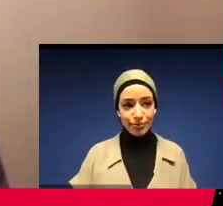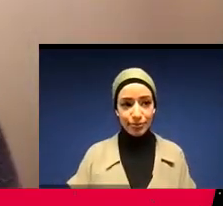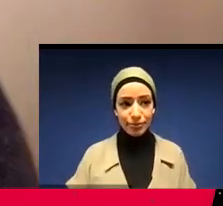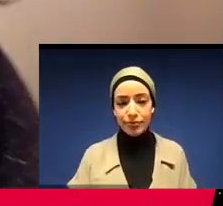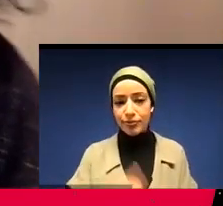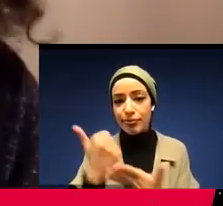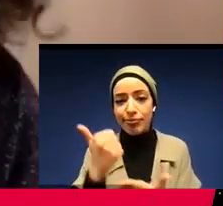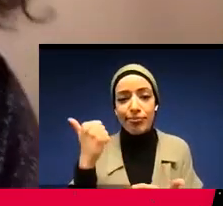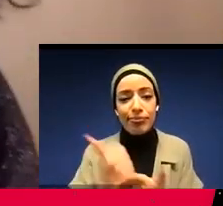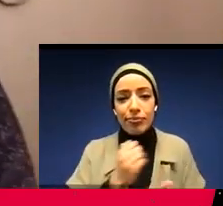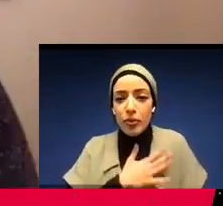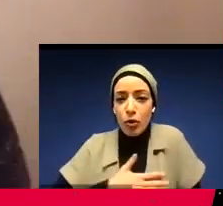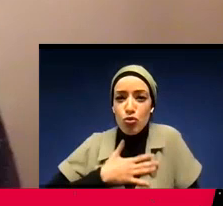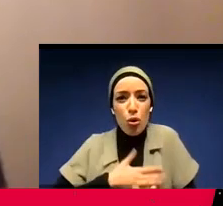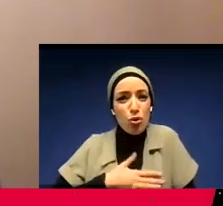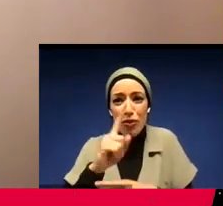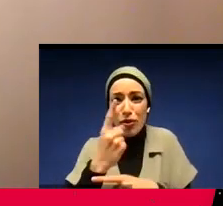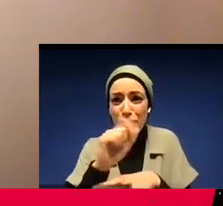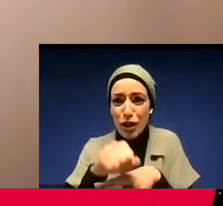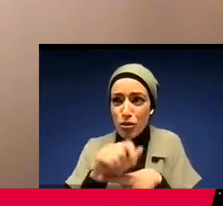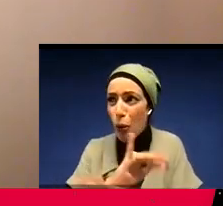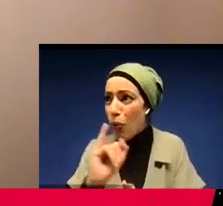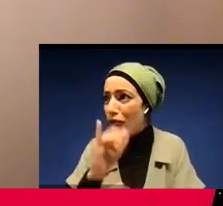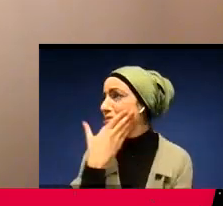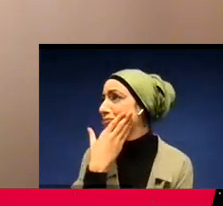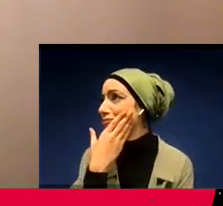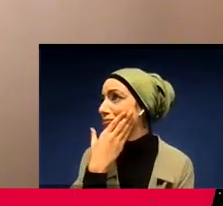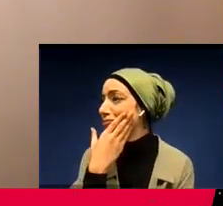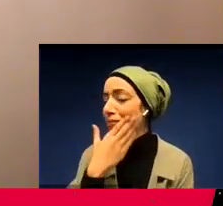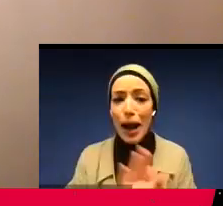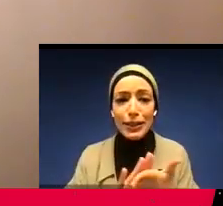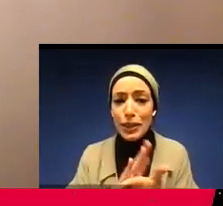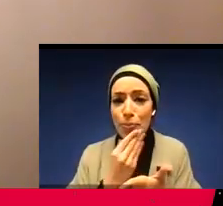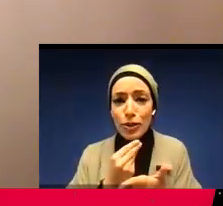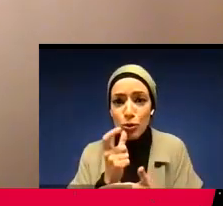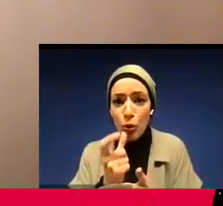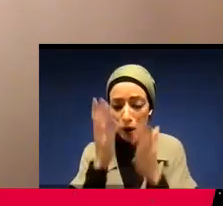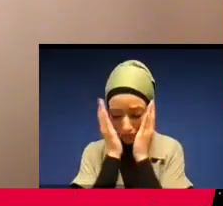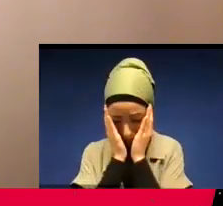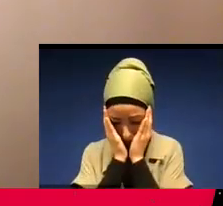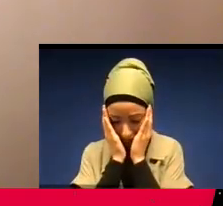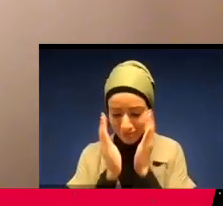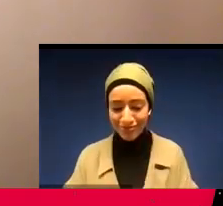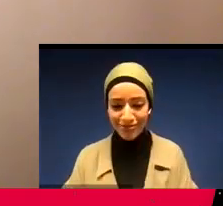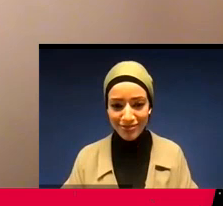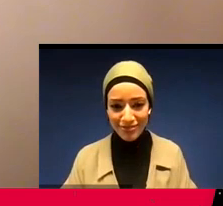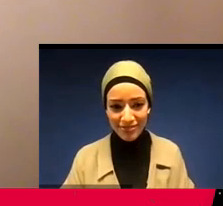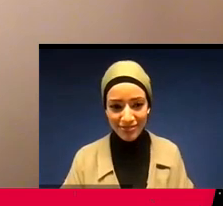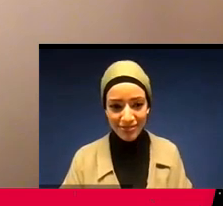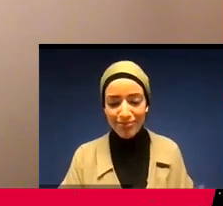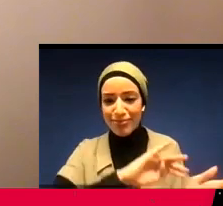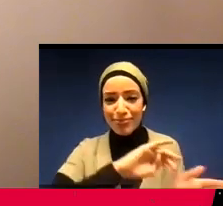put. Yes. Apologize for that really horrible not joke that I said earlier. Gosh.